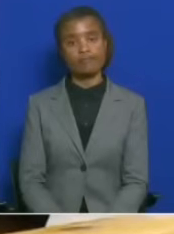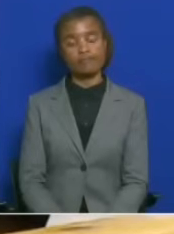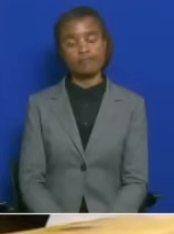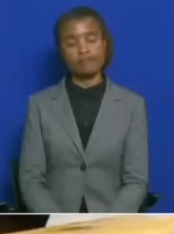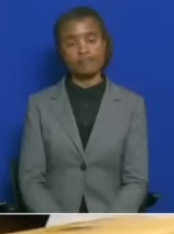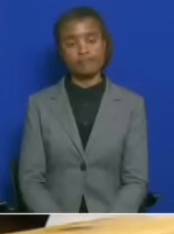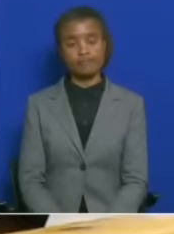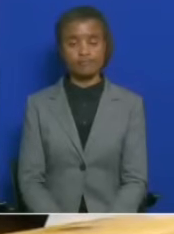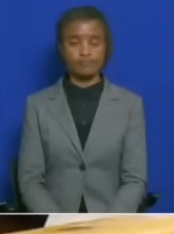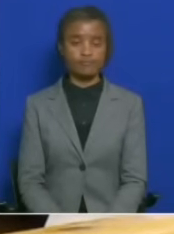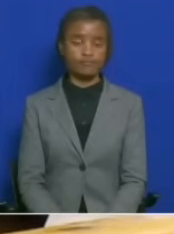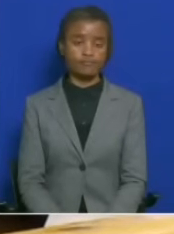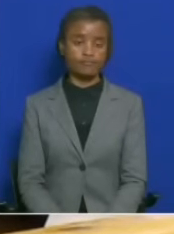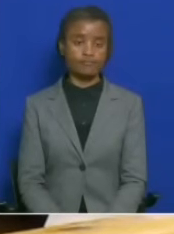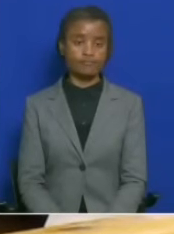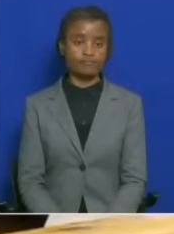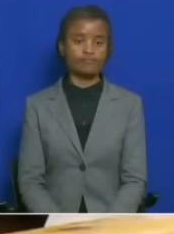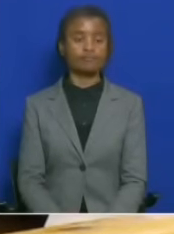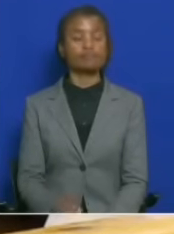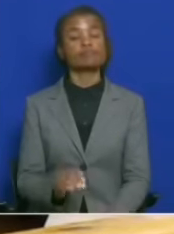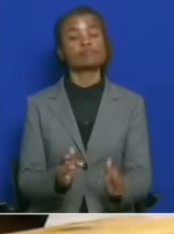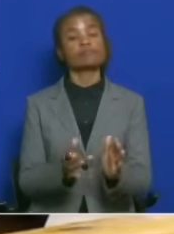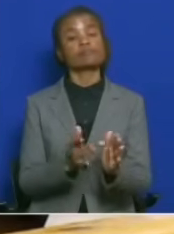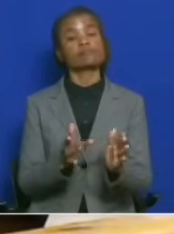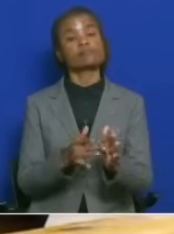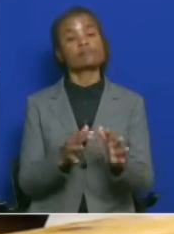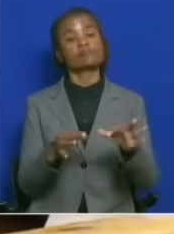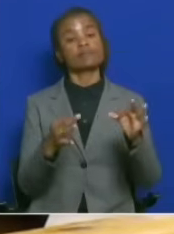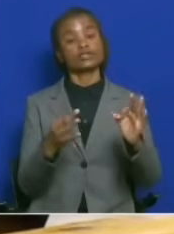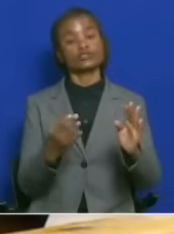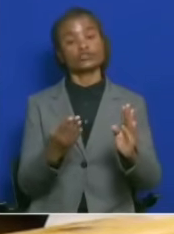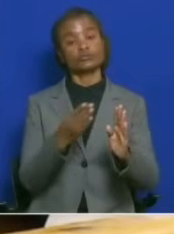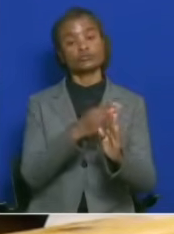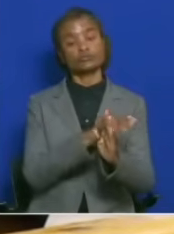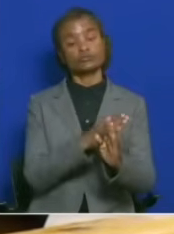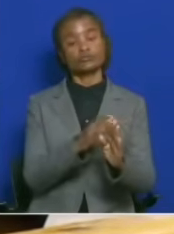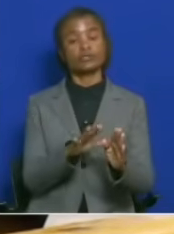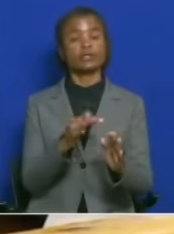The next page reference is 5164.